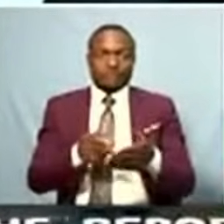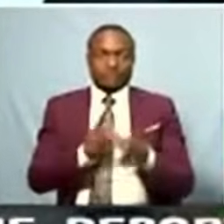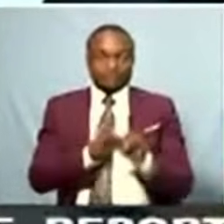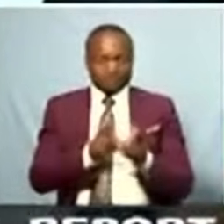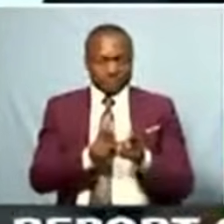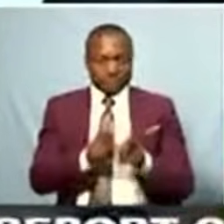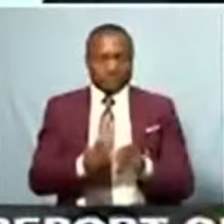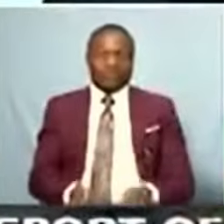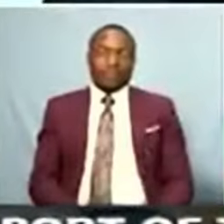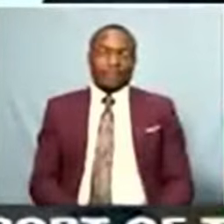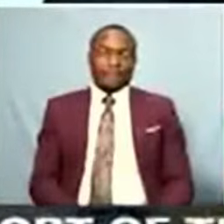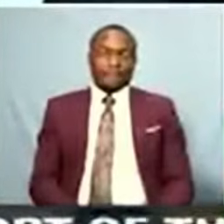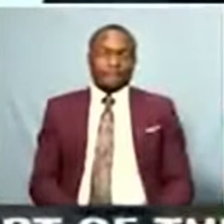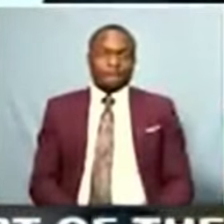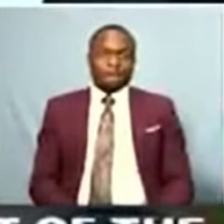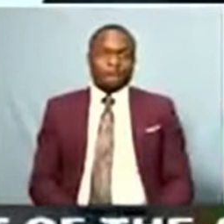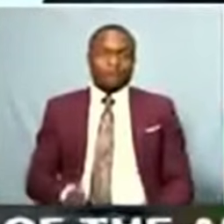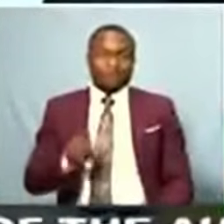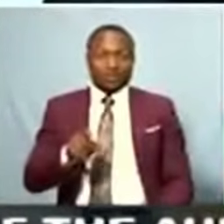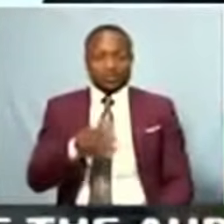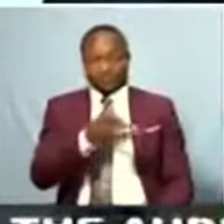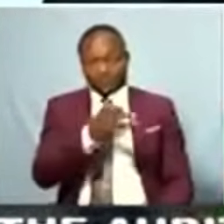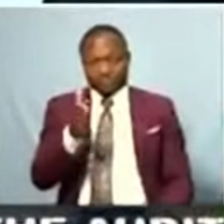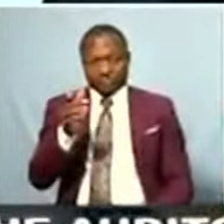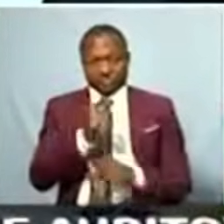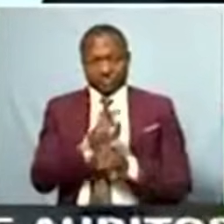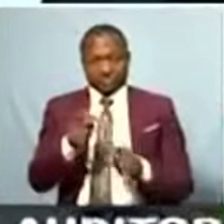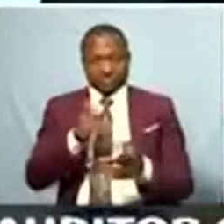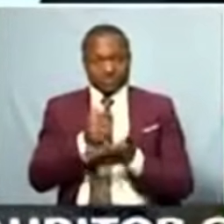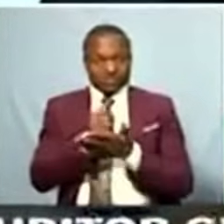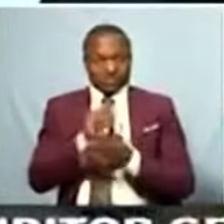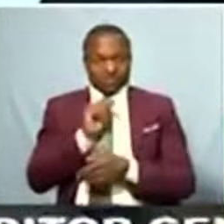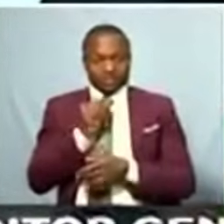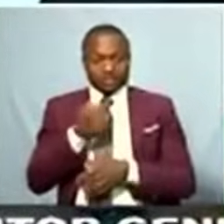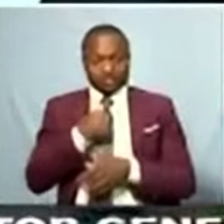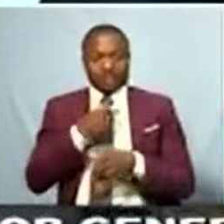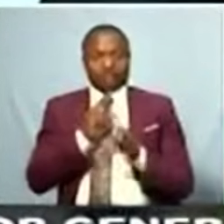responses. So I need all of them to just assist me in responding.